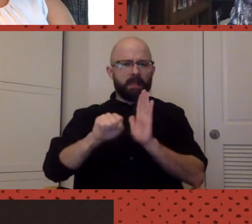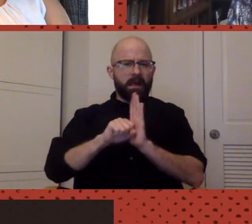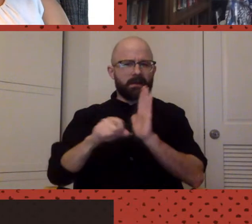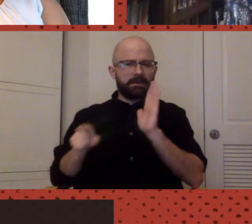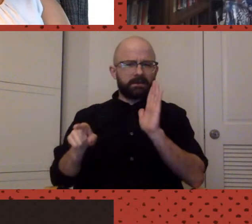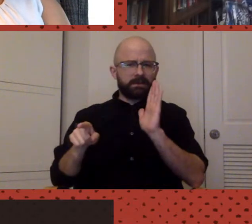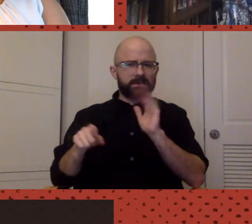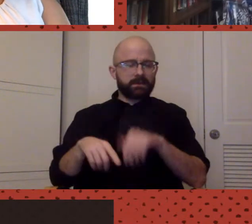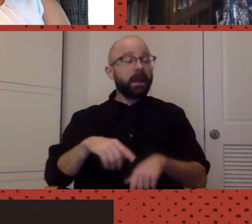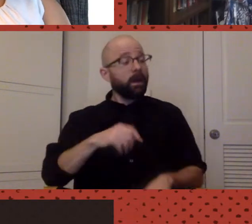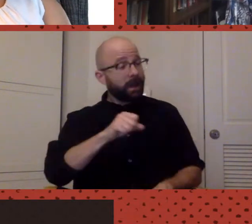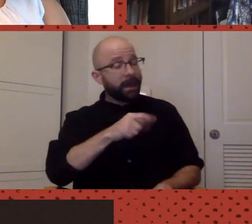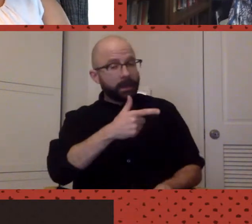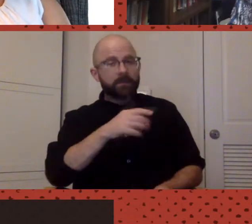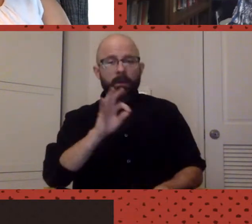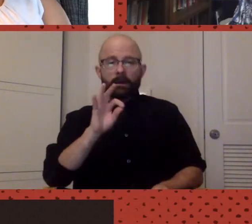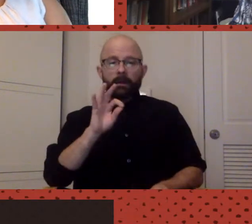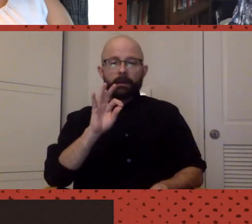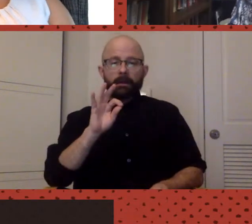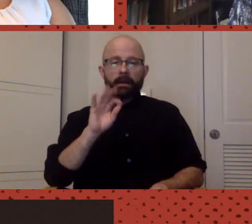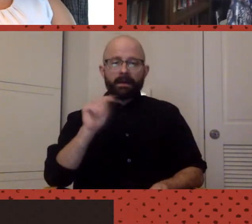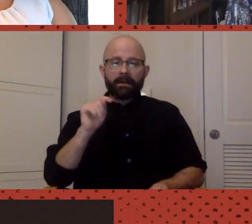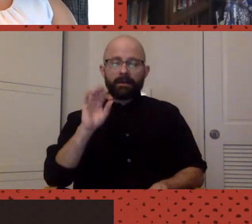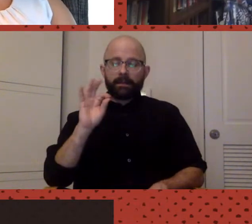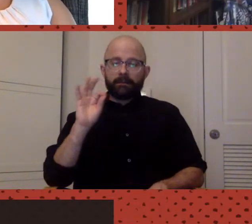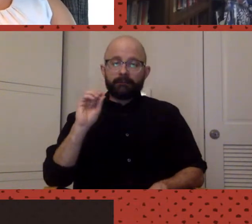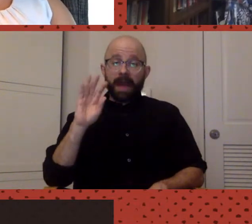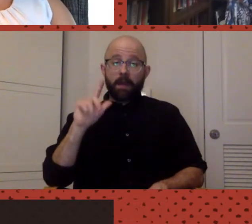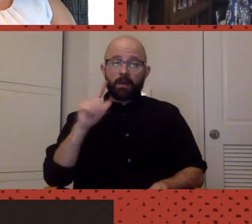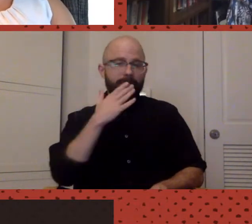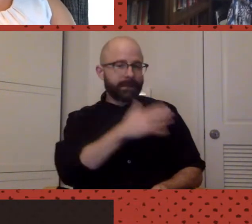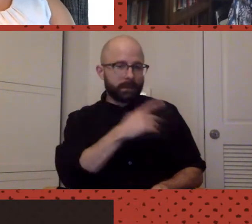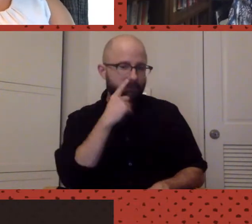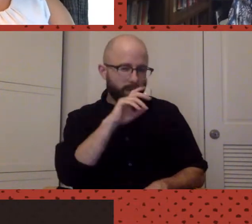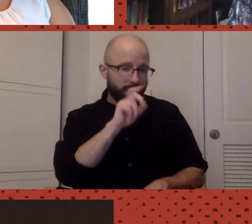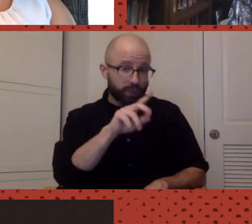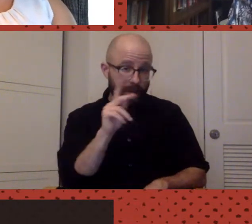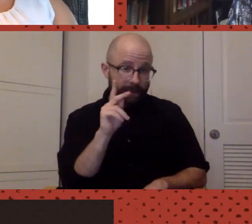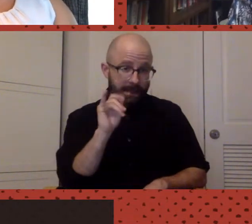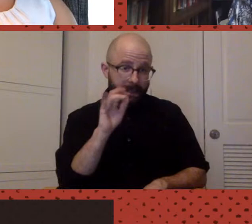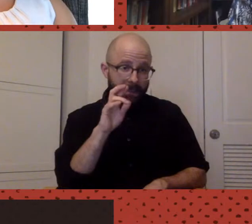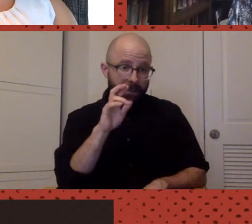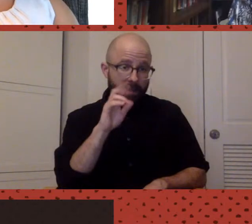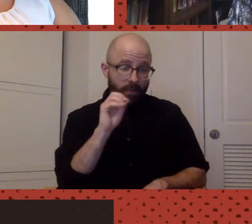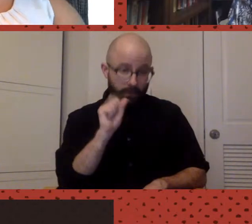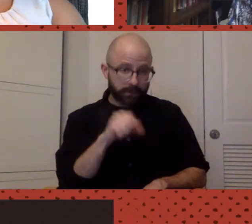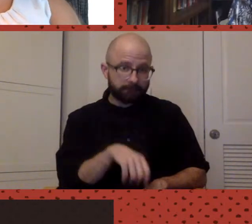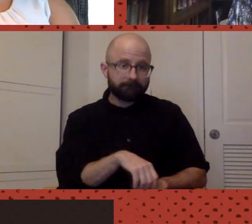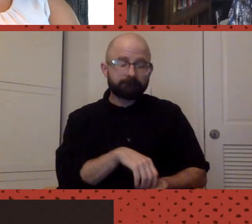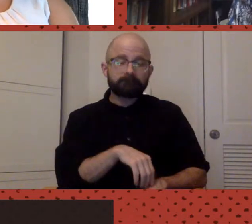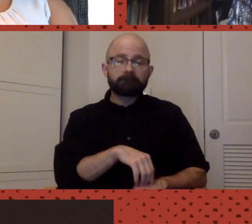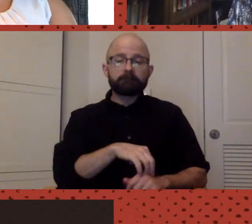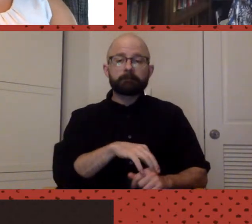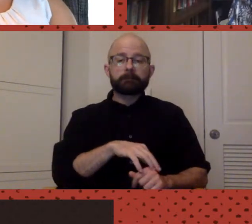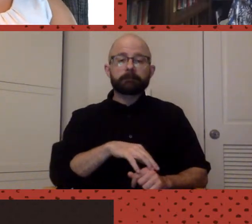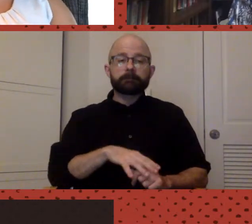fowl is in the novel. Thank you for this question, Kuros. And